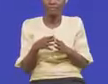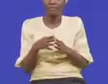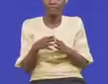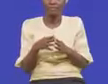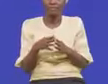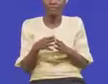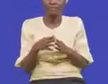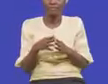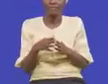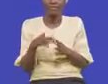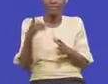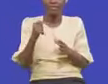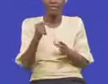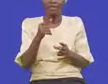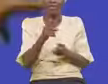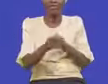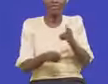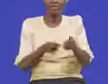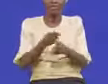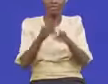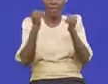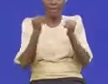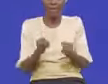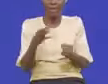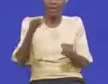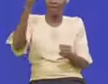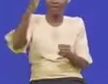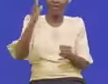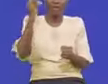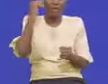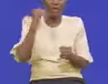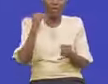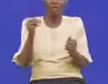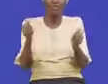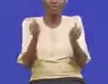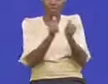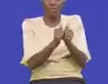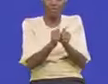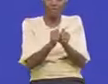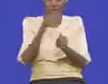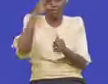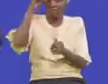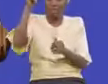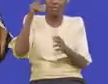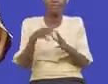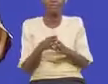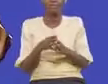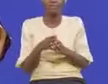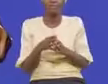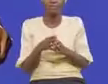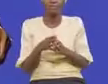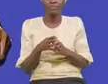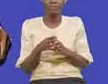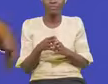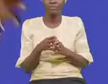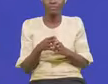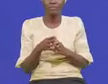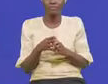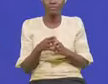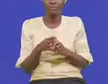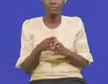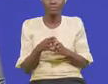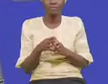Unique universal power of God was what he. Ma po nse re ka ho mai ka wana doro ka ka ma